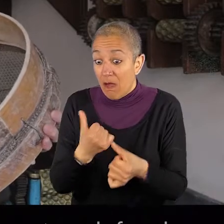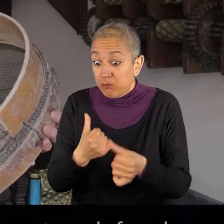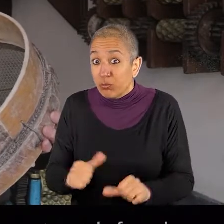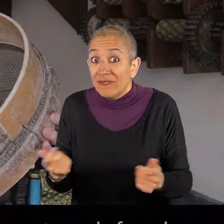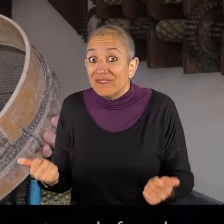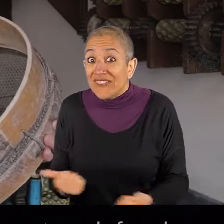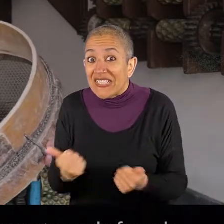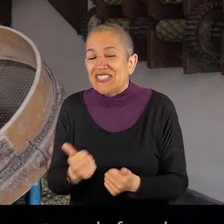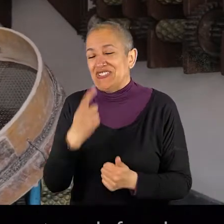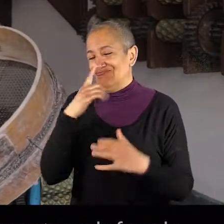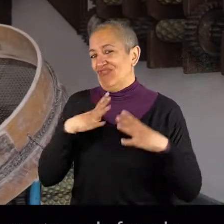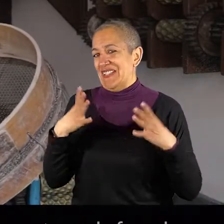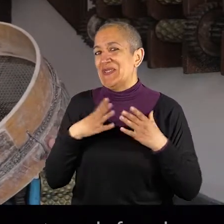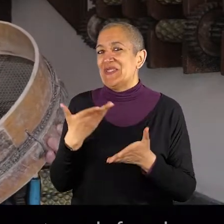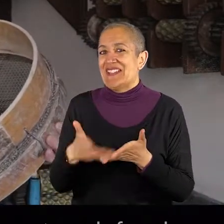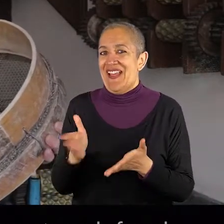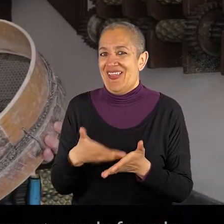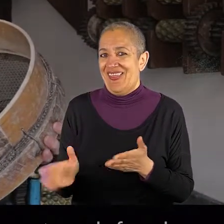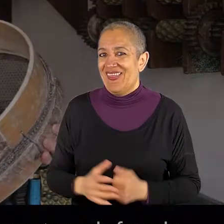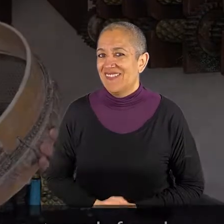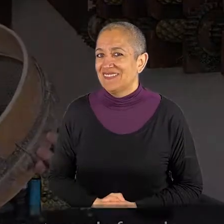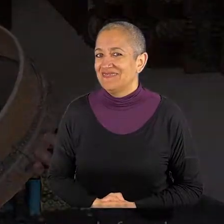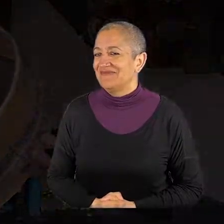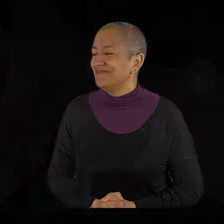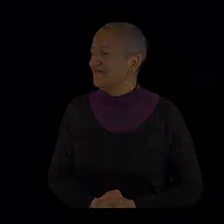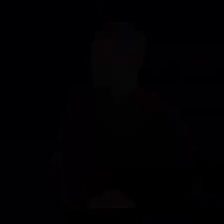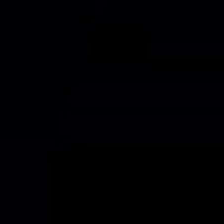done, they would then have the sweets ready for sale.